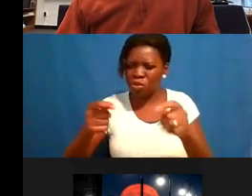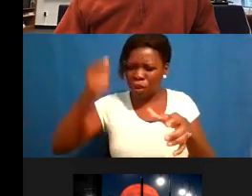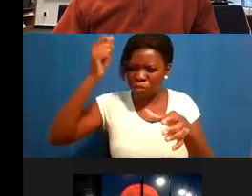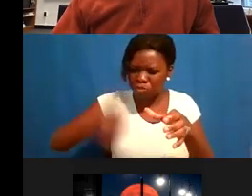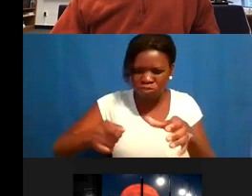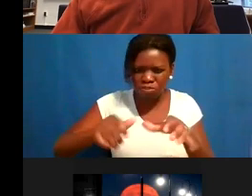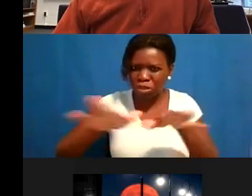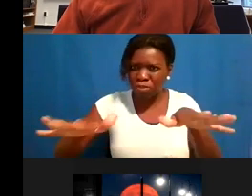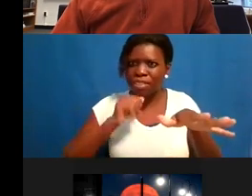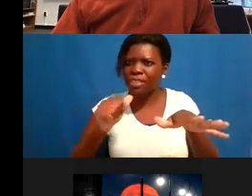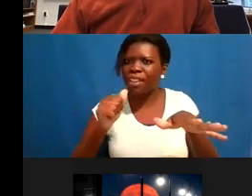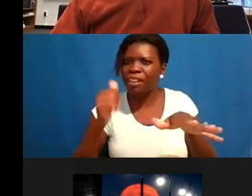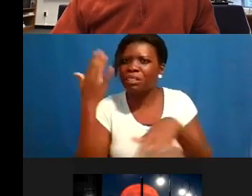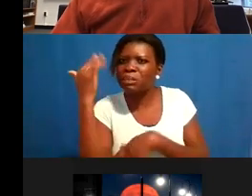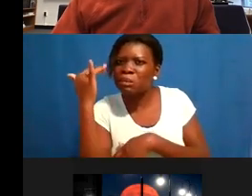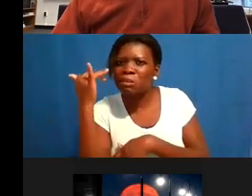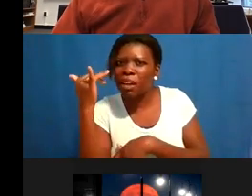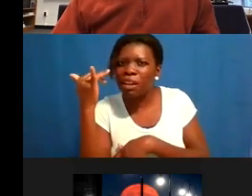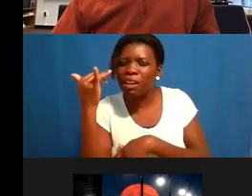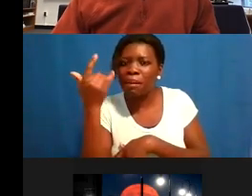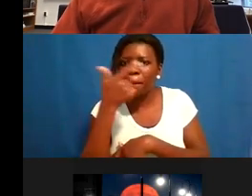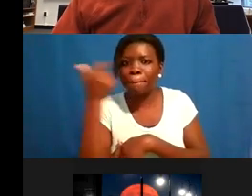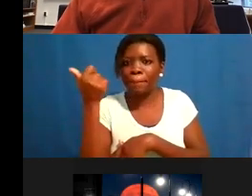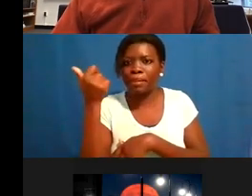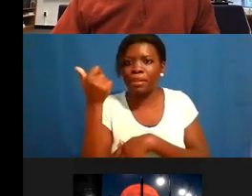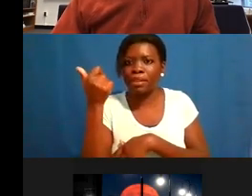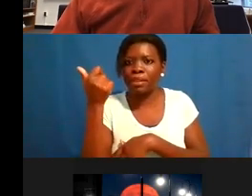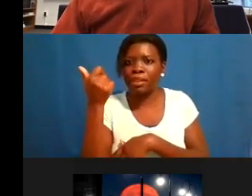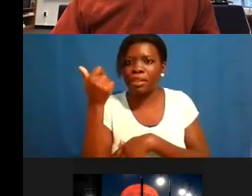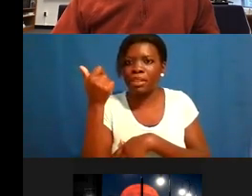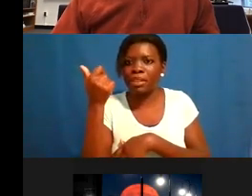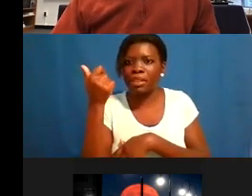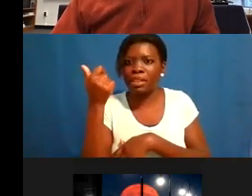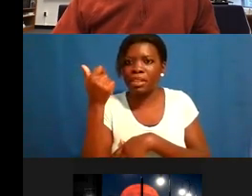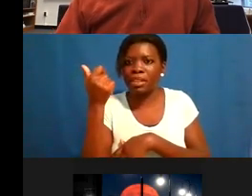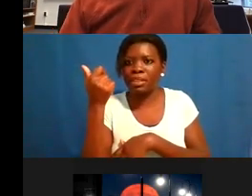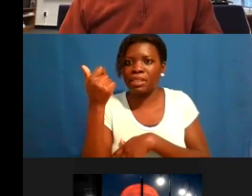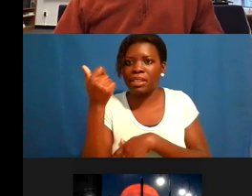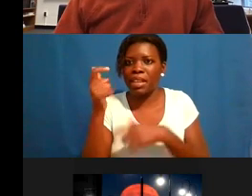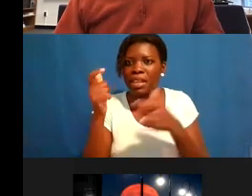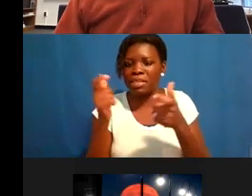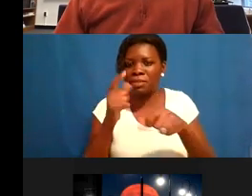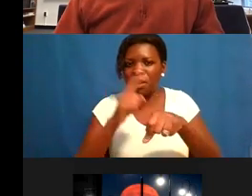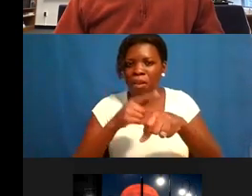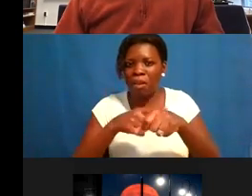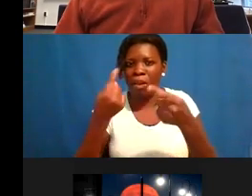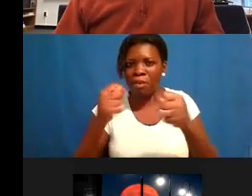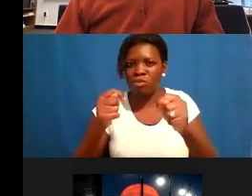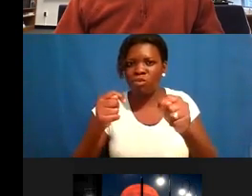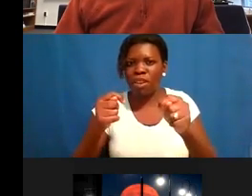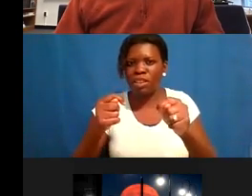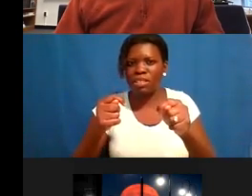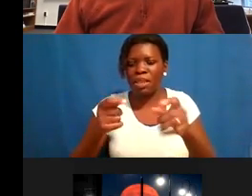doesn't splash. Why is that happening? Because in the really, really small time that you're trying to beat the mixture with a